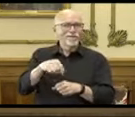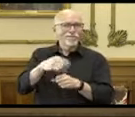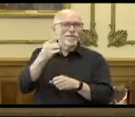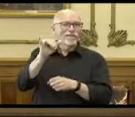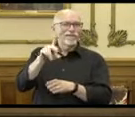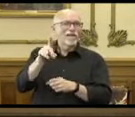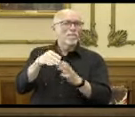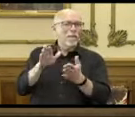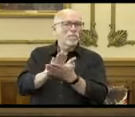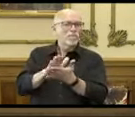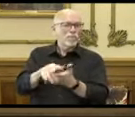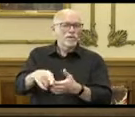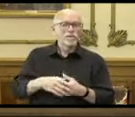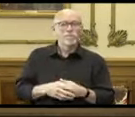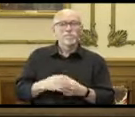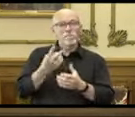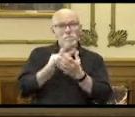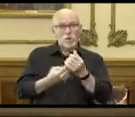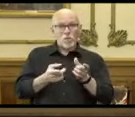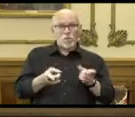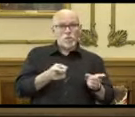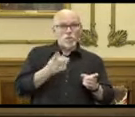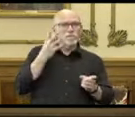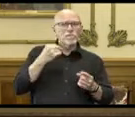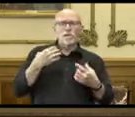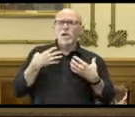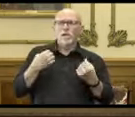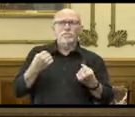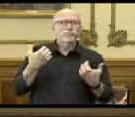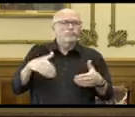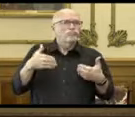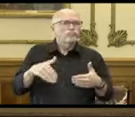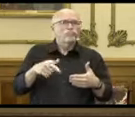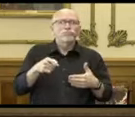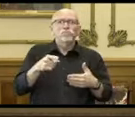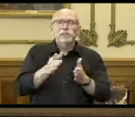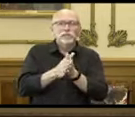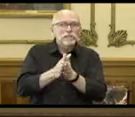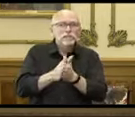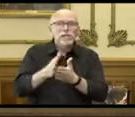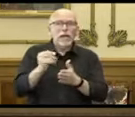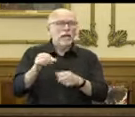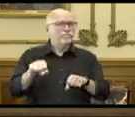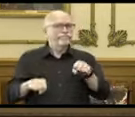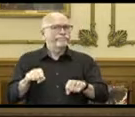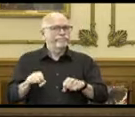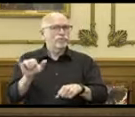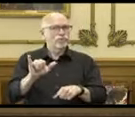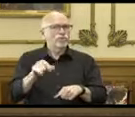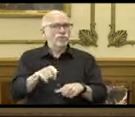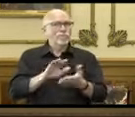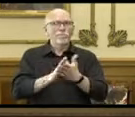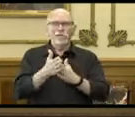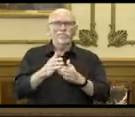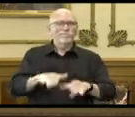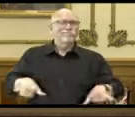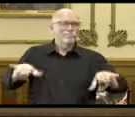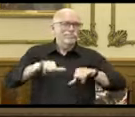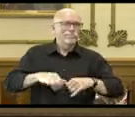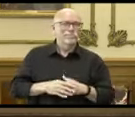Indiana's public schools, both experiencing healthy amounts of eagerness and uncertainty that have become so common for all of